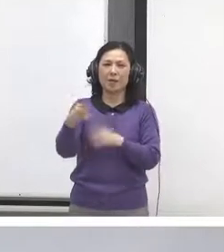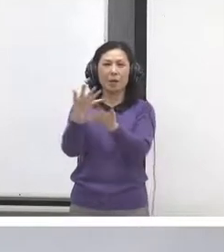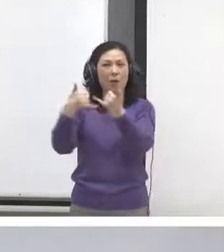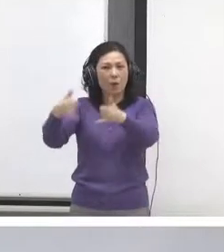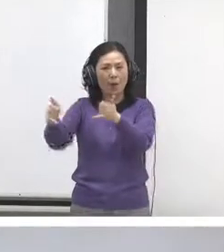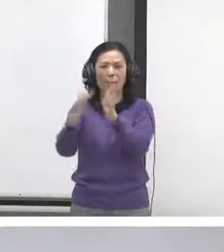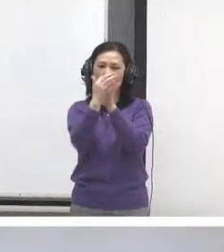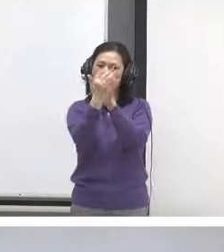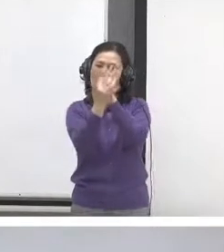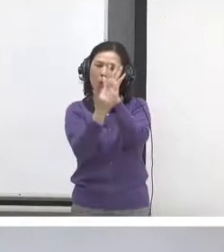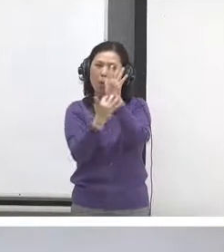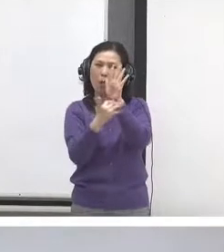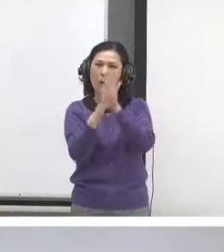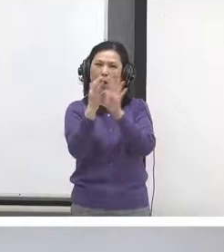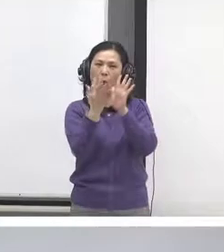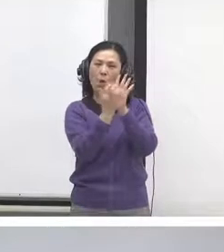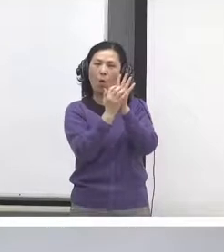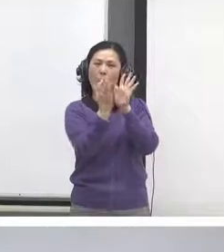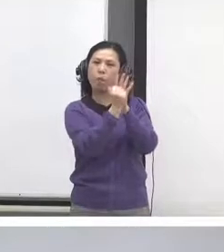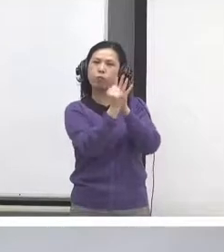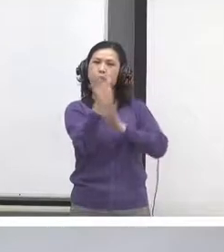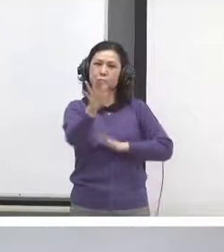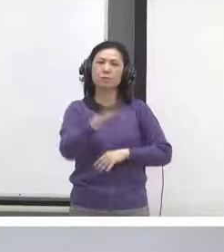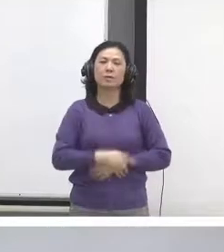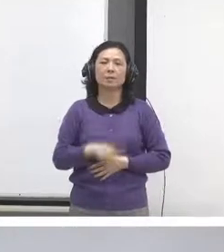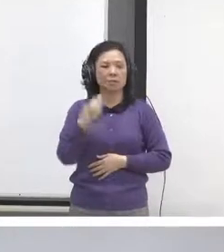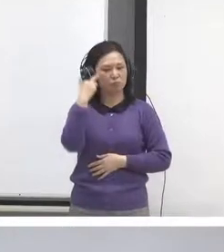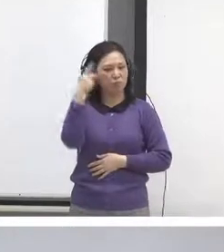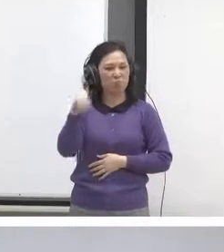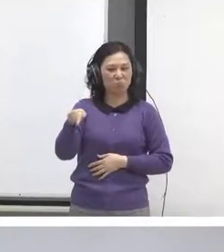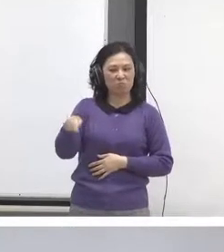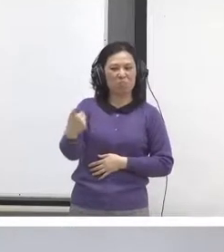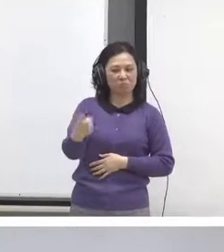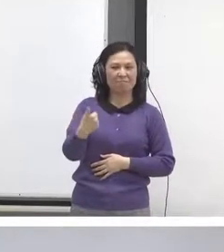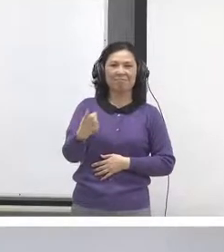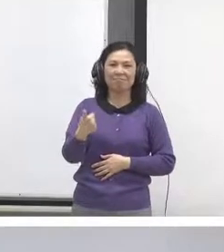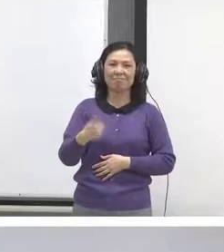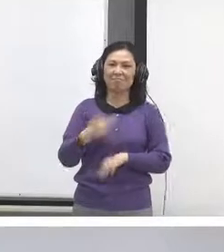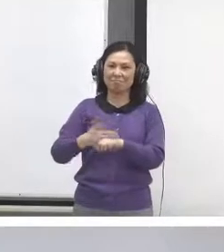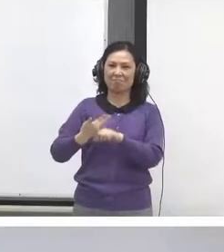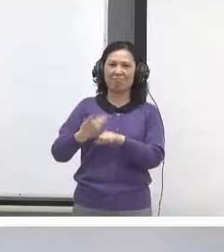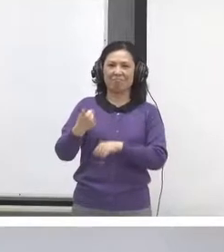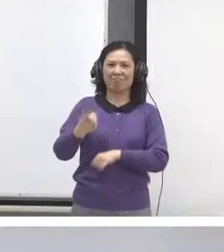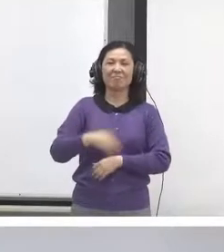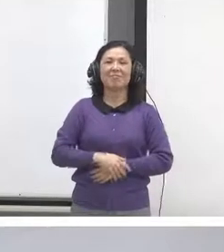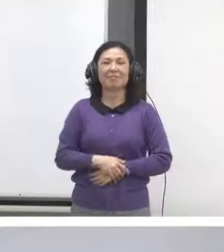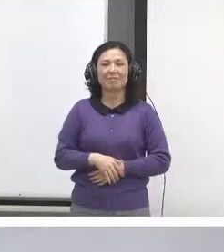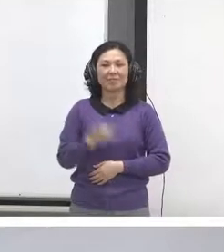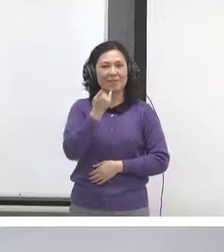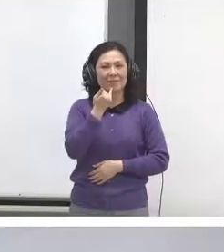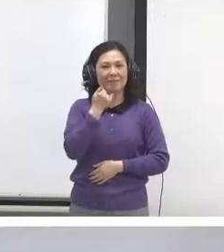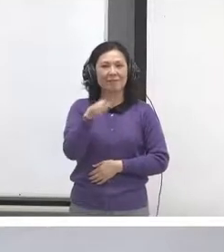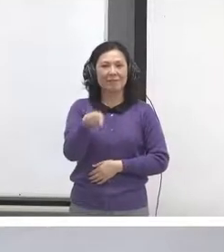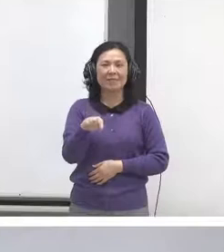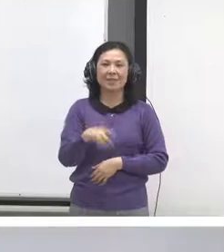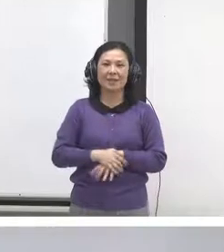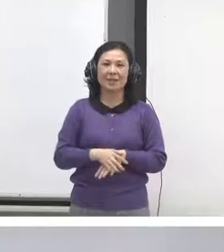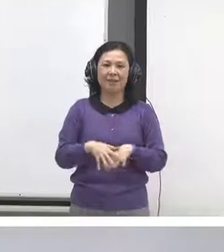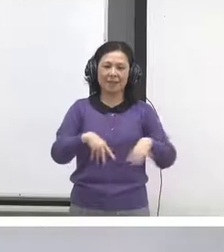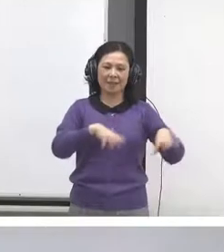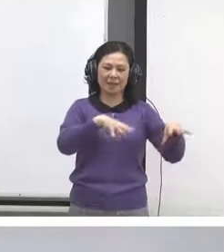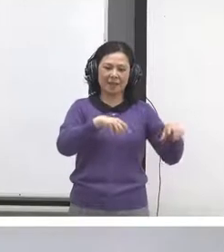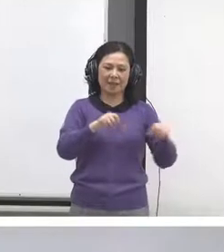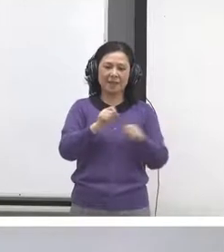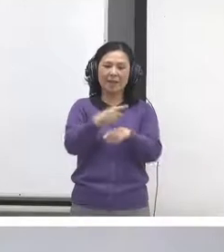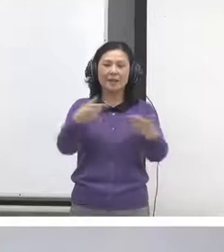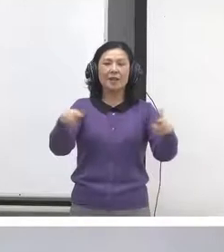really, really good way to conquer the difficulty of multi-language collaboration. Then we have a